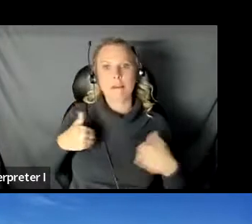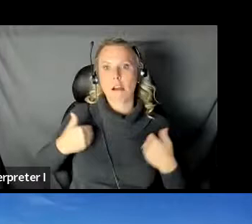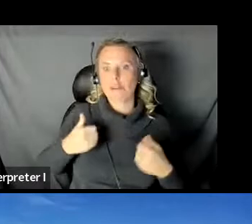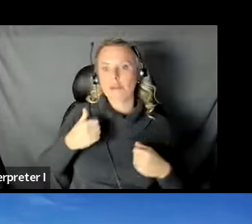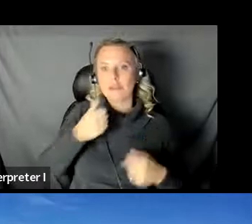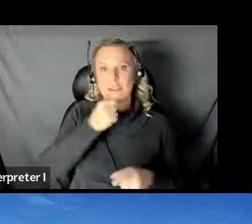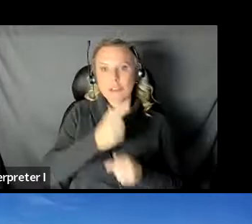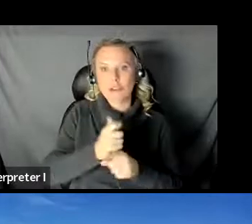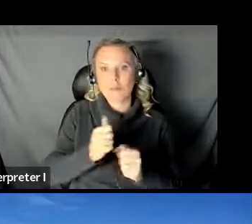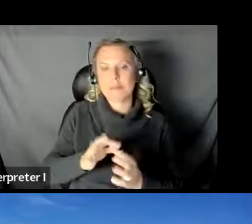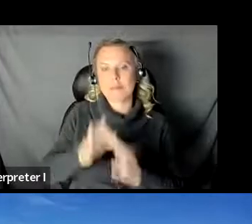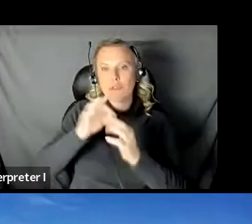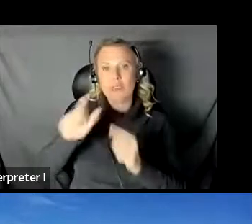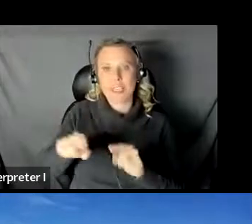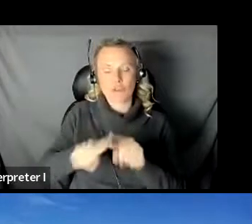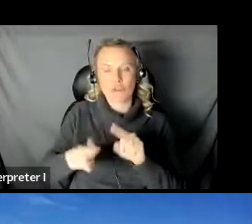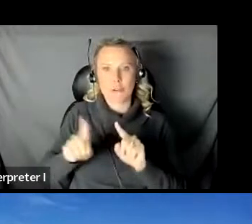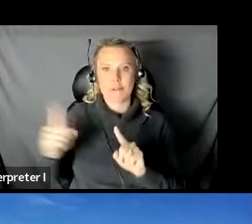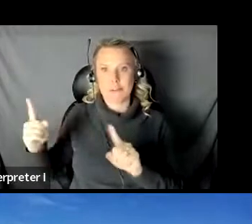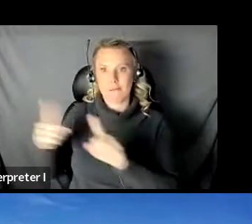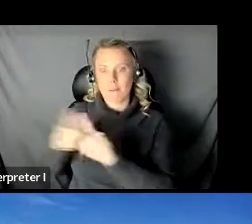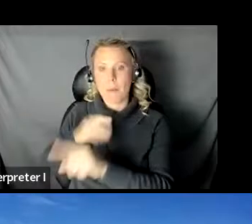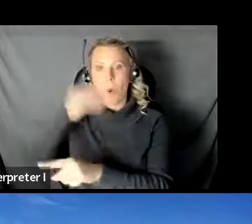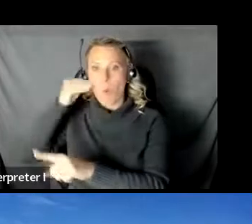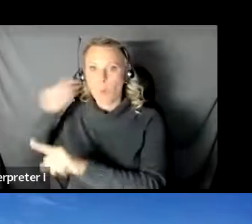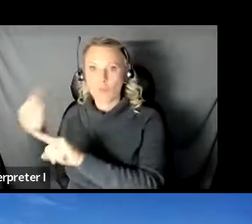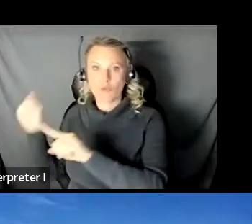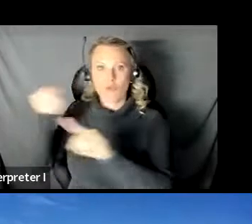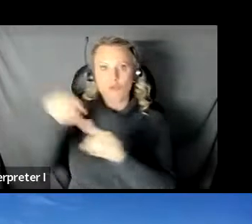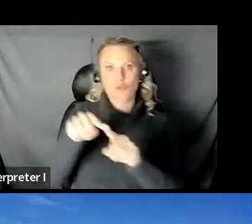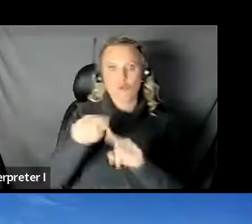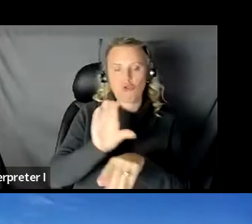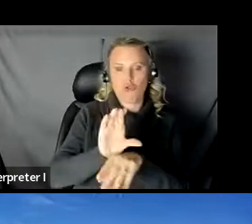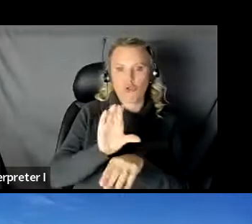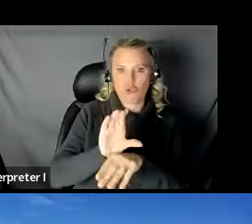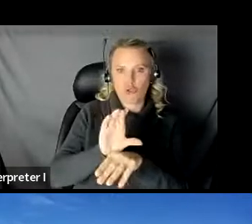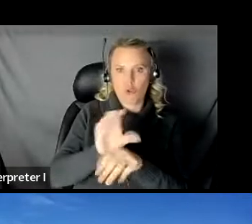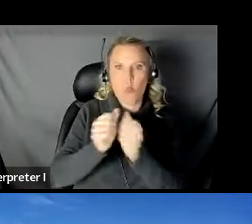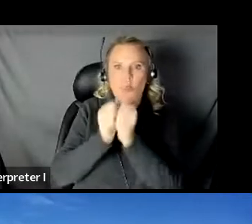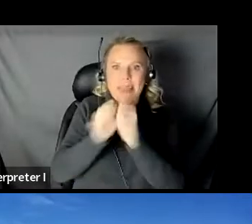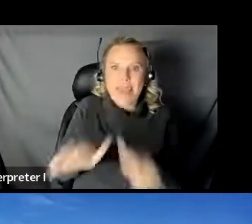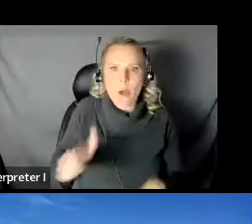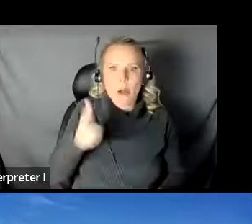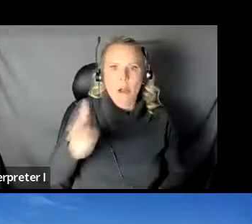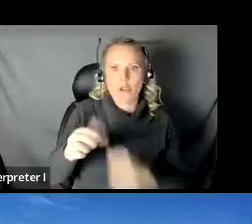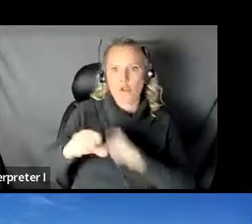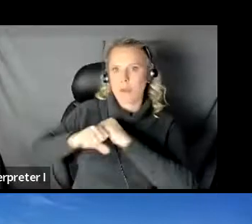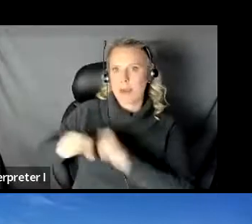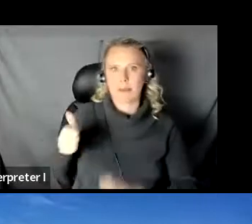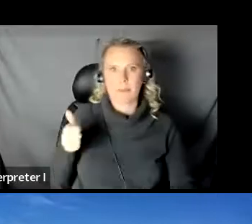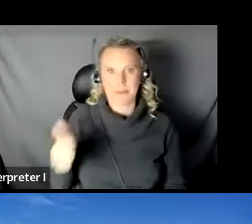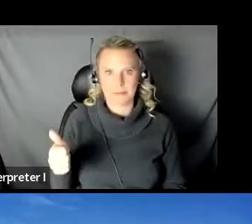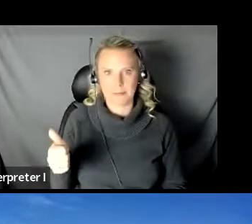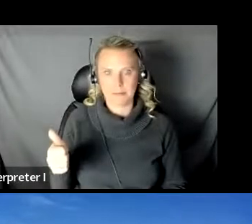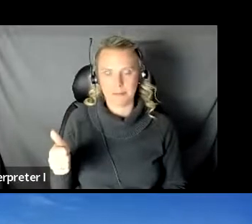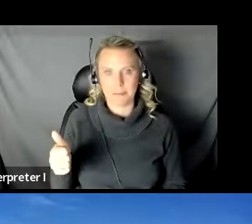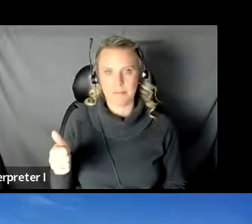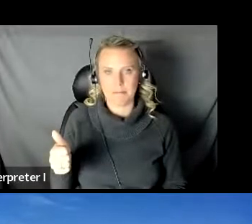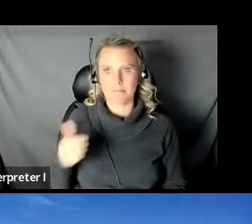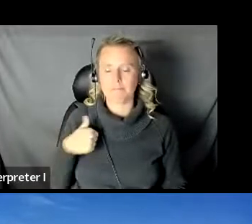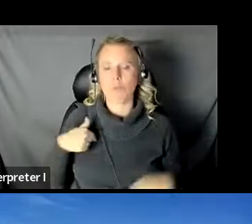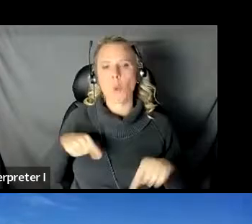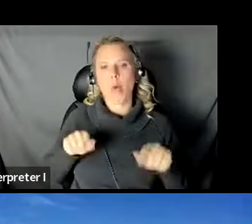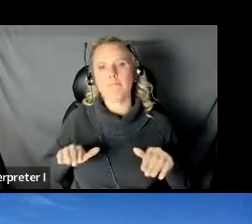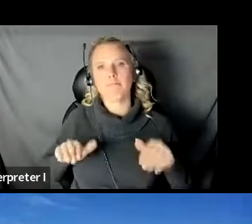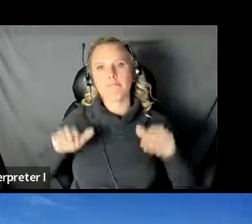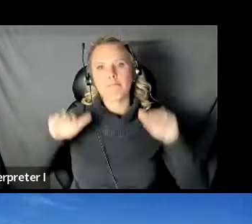needs, but he couldn't get from his home to church without a gun to protect himself. Now, as I grew up,